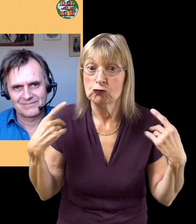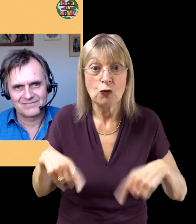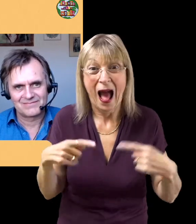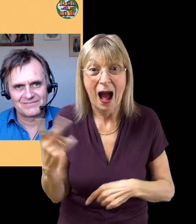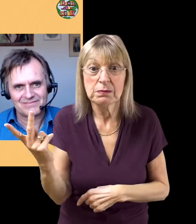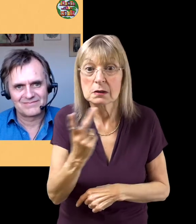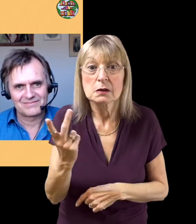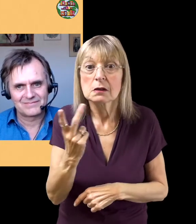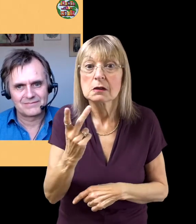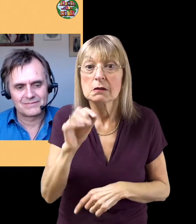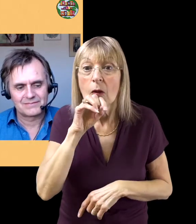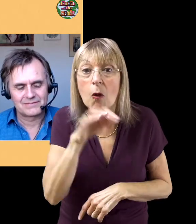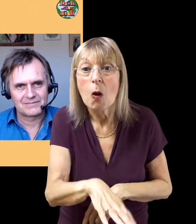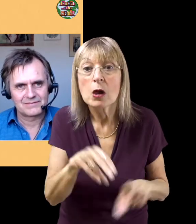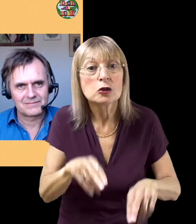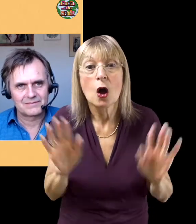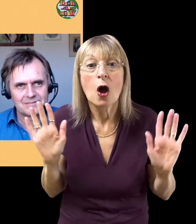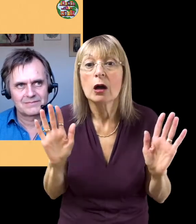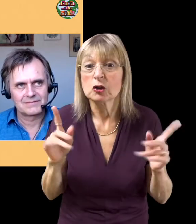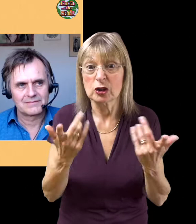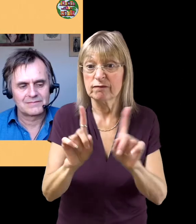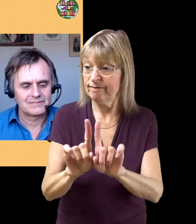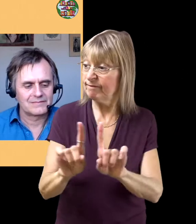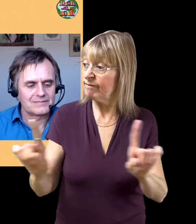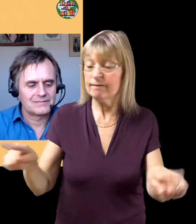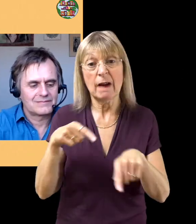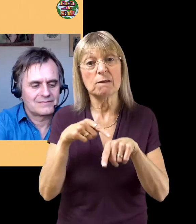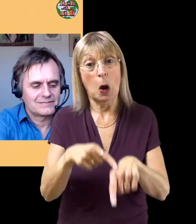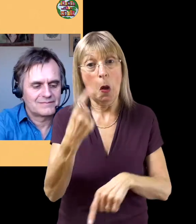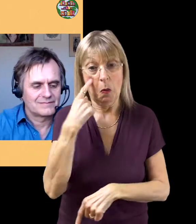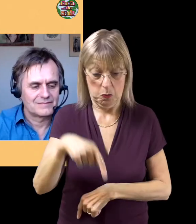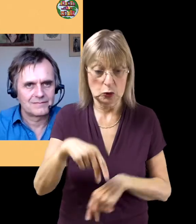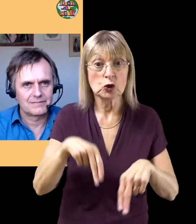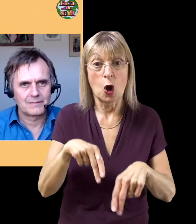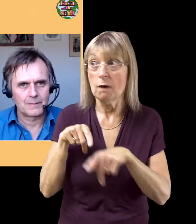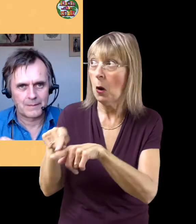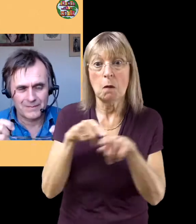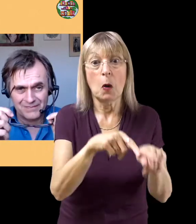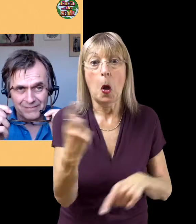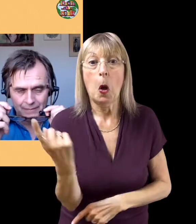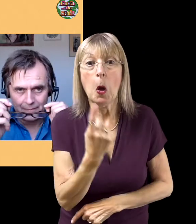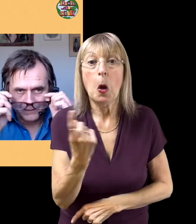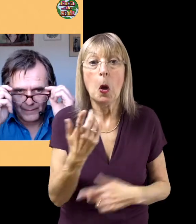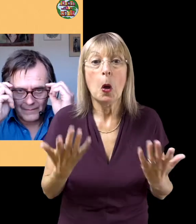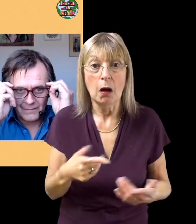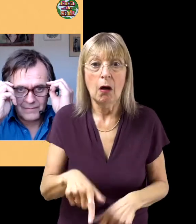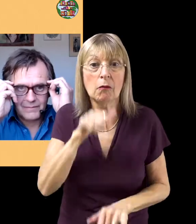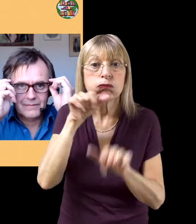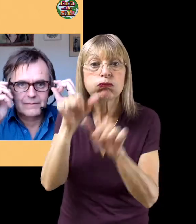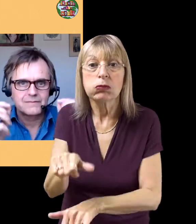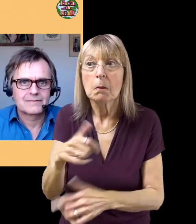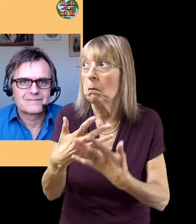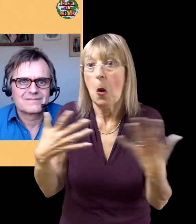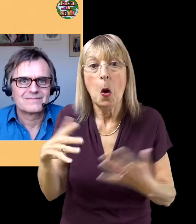to, and we don't. Neither of us is allowed to call her. We will just each walk away and see who she follows. Who does